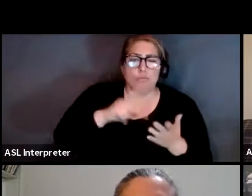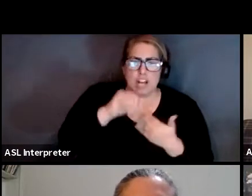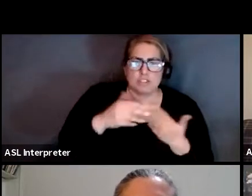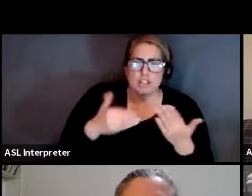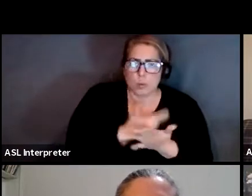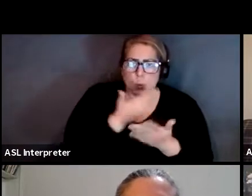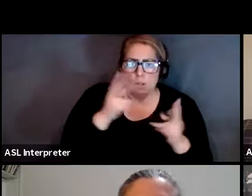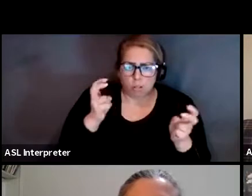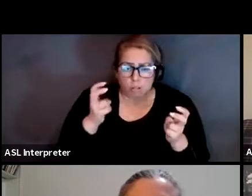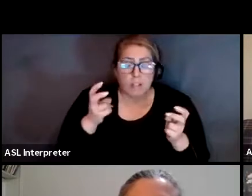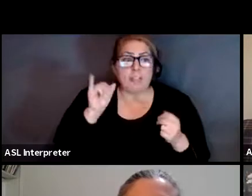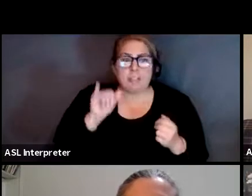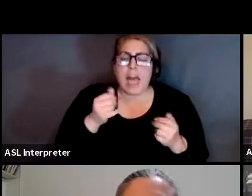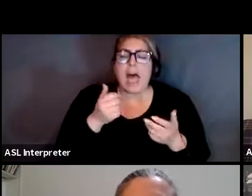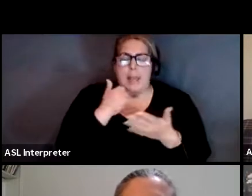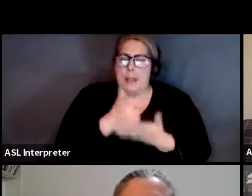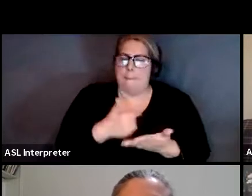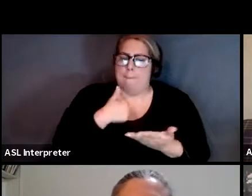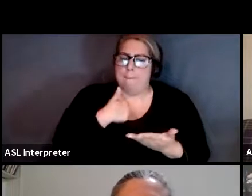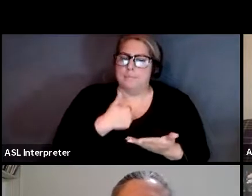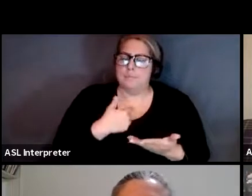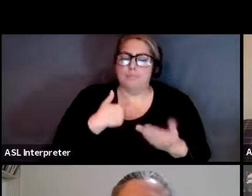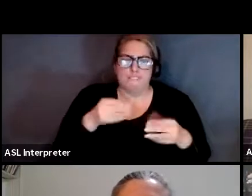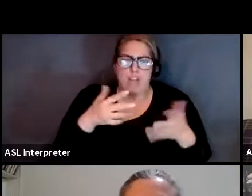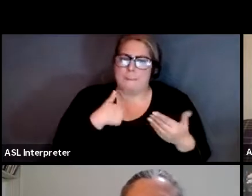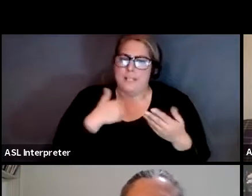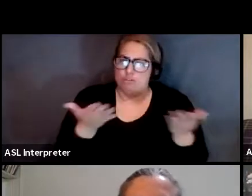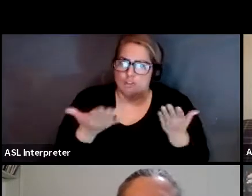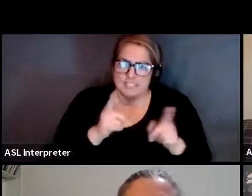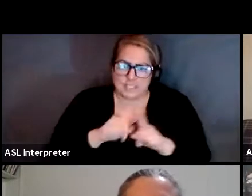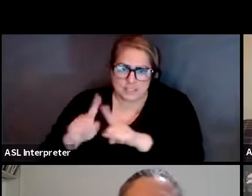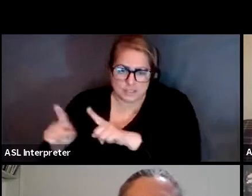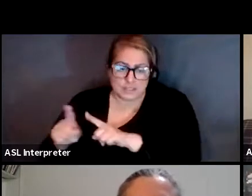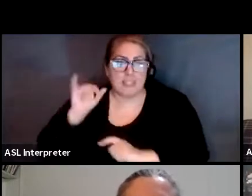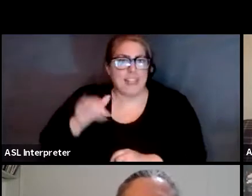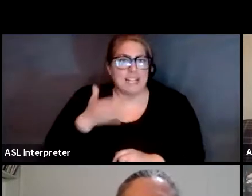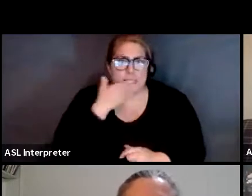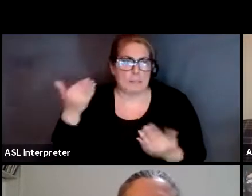And it was the best thing that I could have done. And that's where I